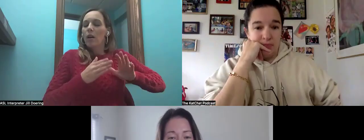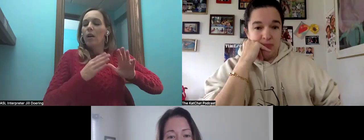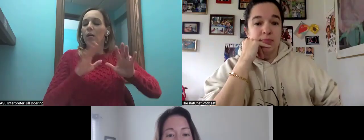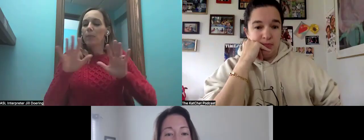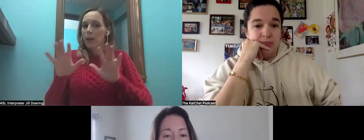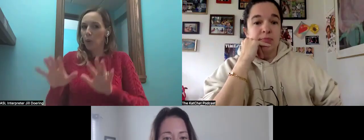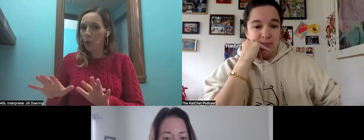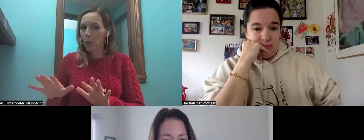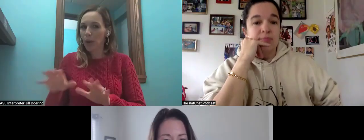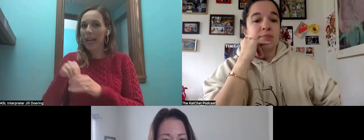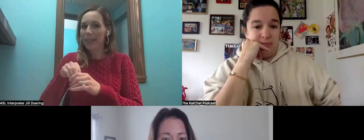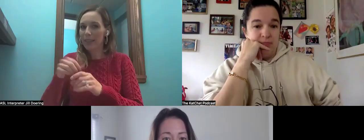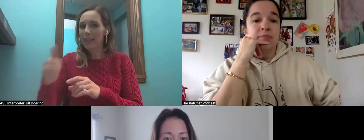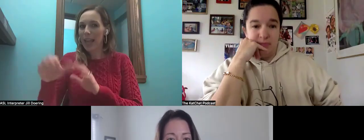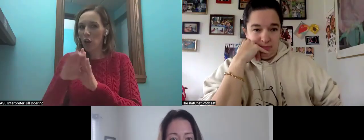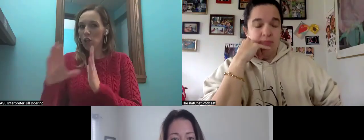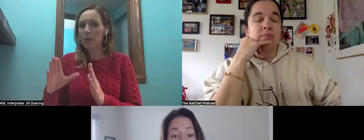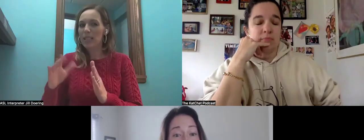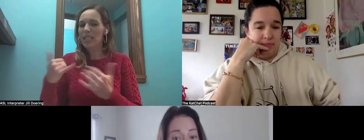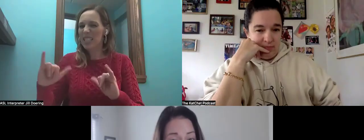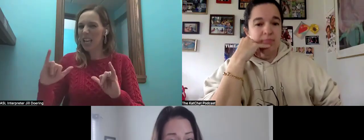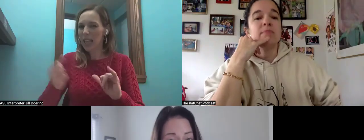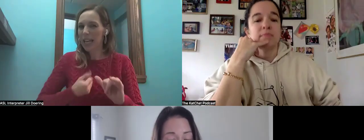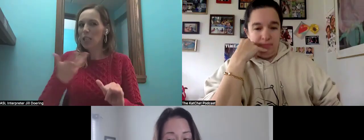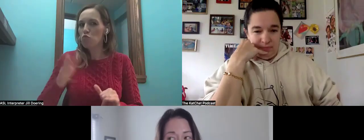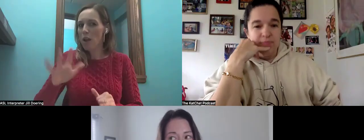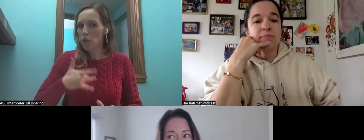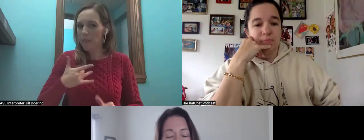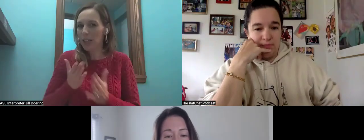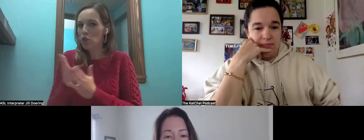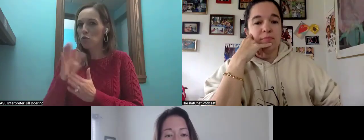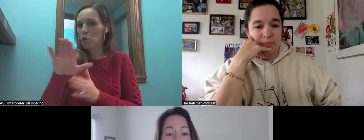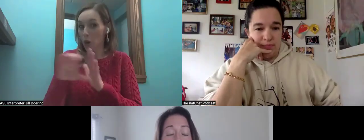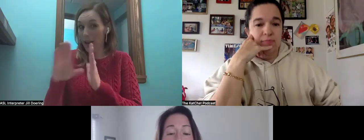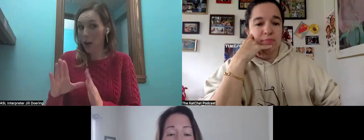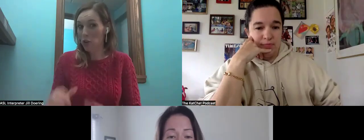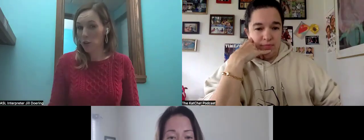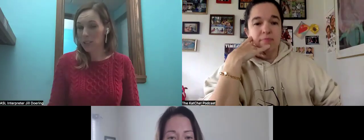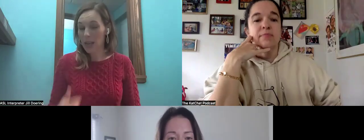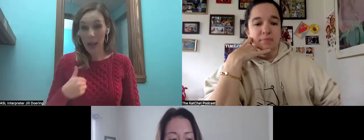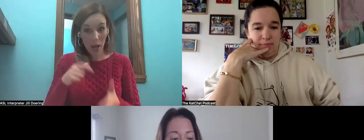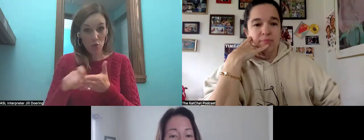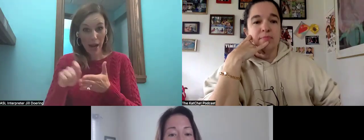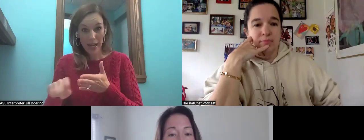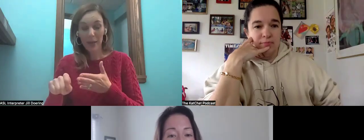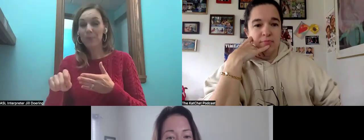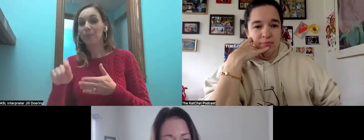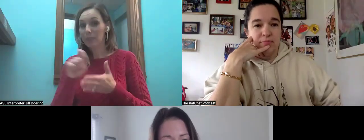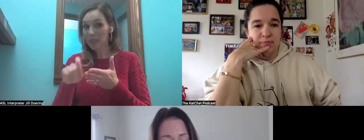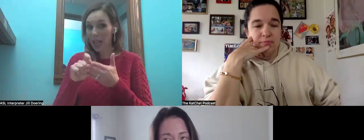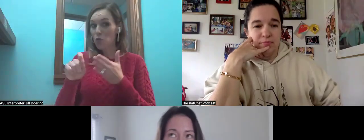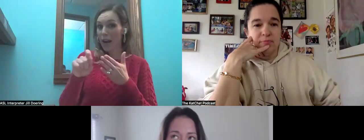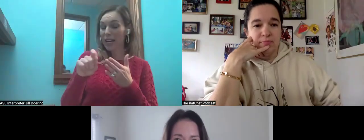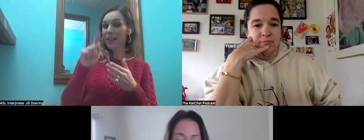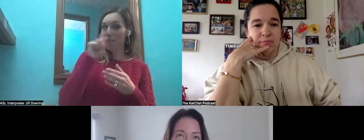still get the feelings out through them. And so as I'm writing, and the other thing about writing fiction is I can control the